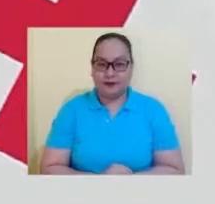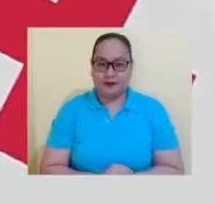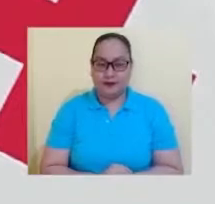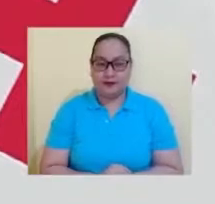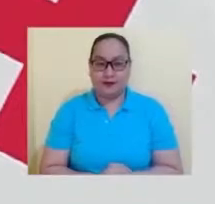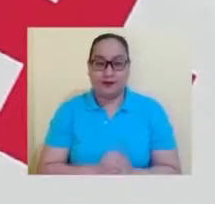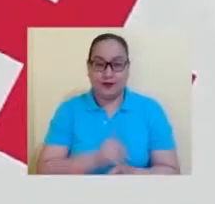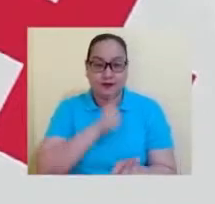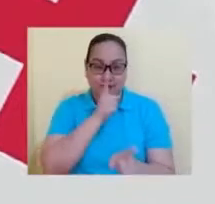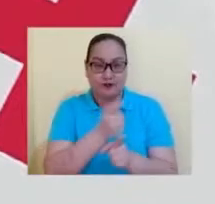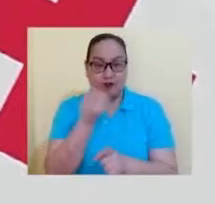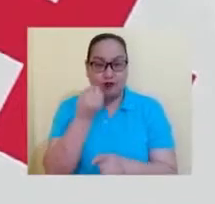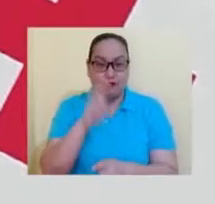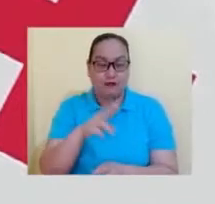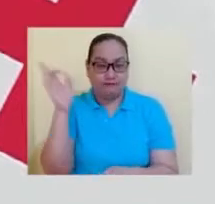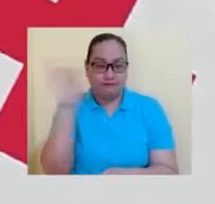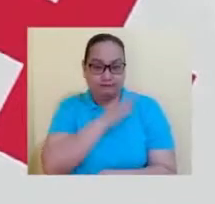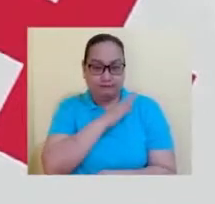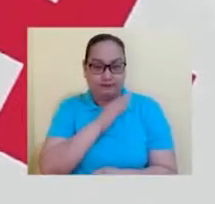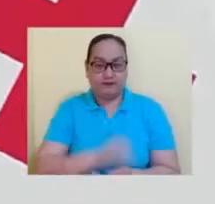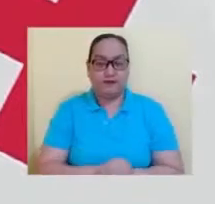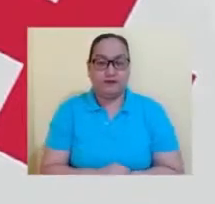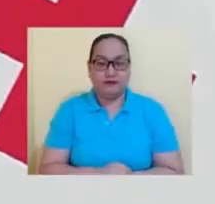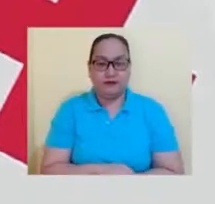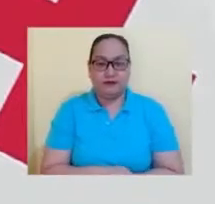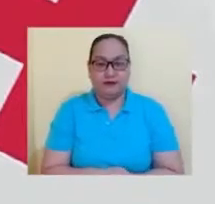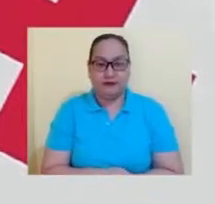Is it a fact or a bluff?